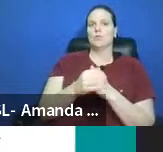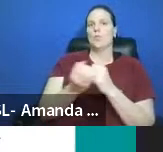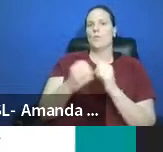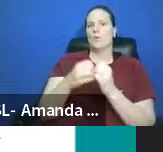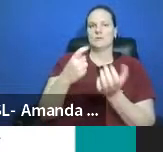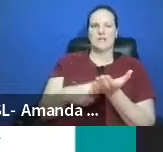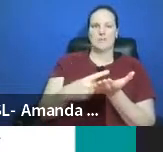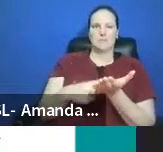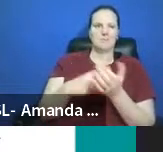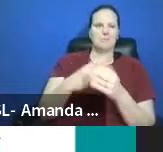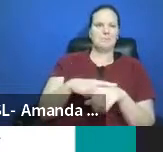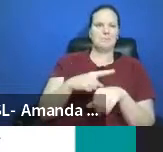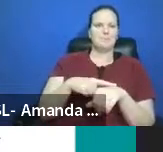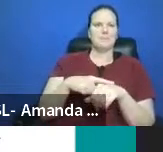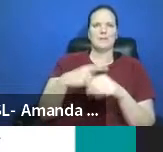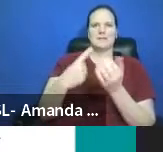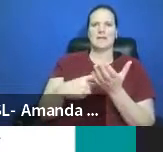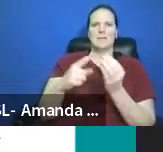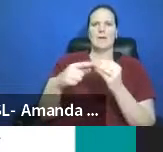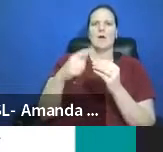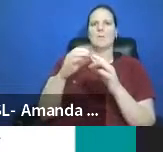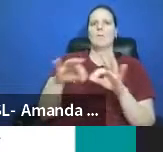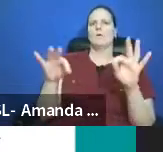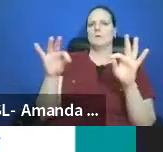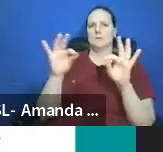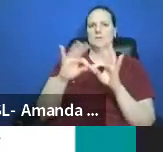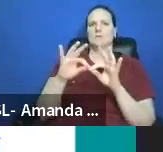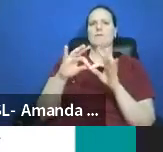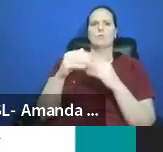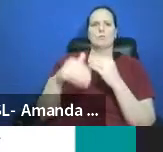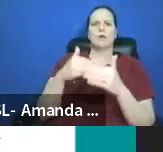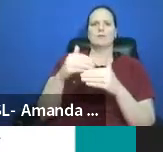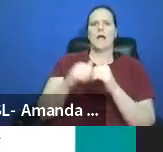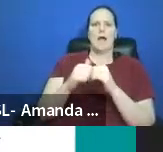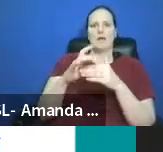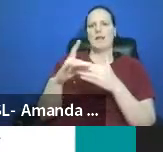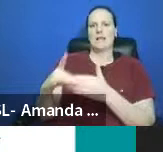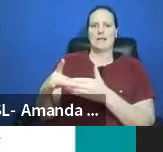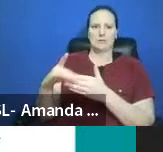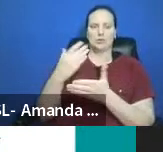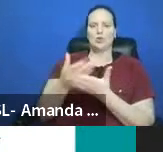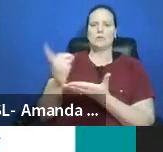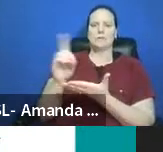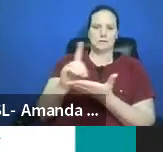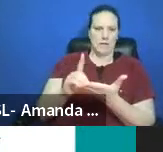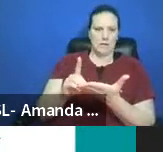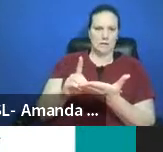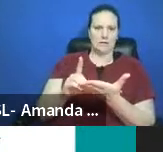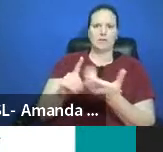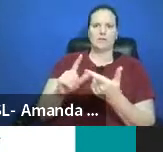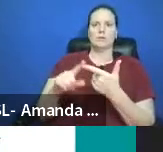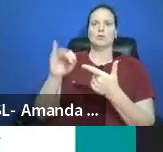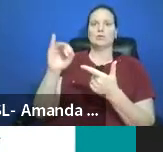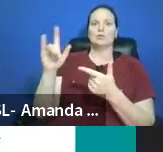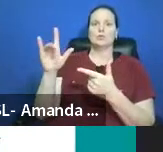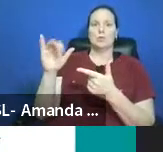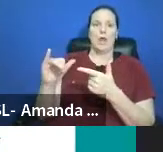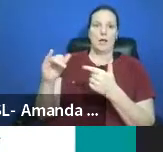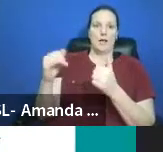time talking about the importance of a process and how that leads to good design. July, we'll